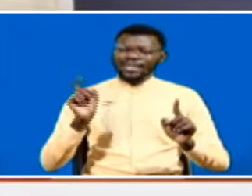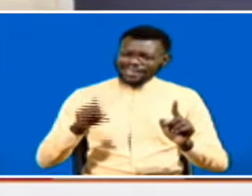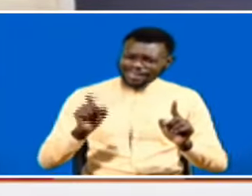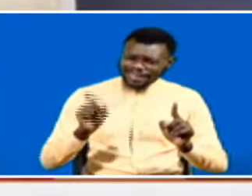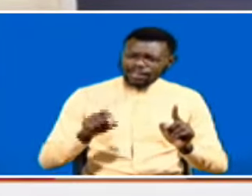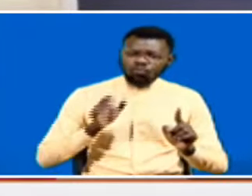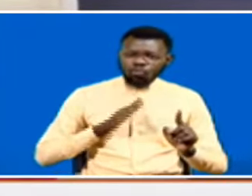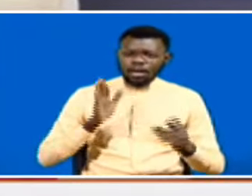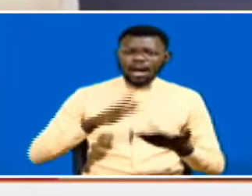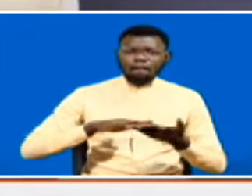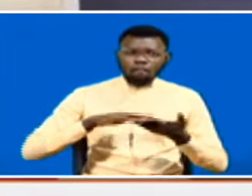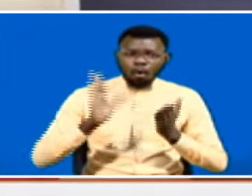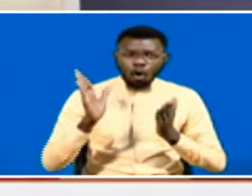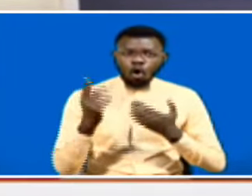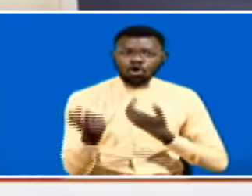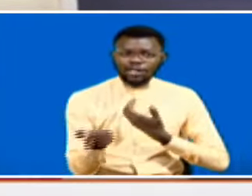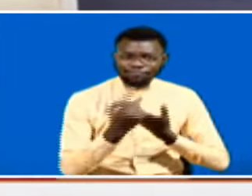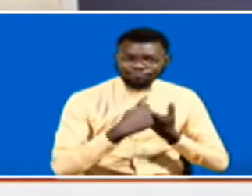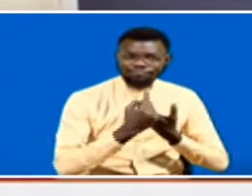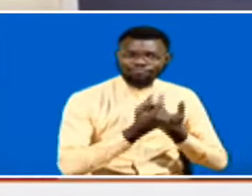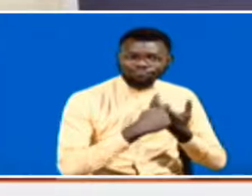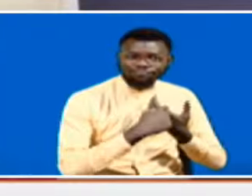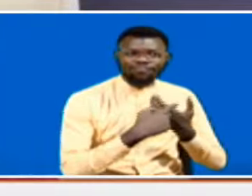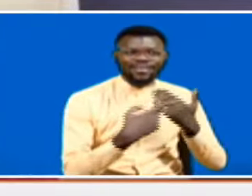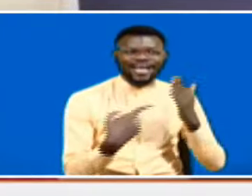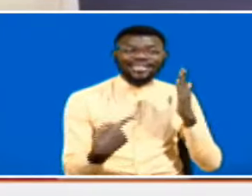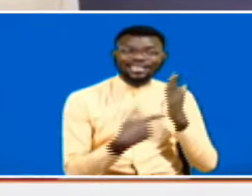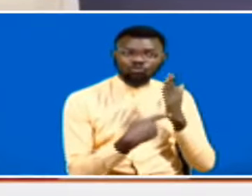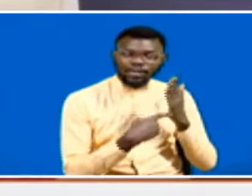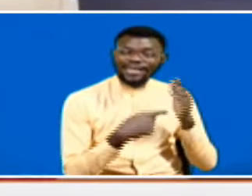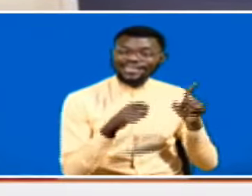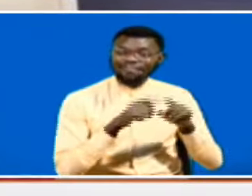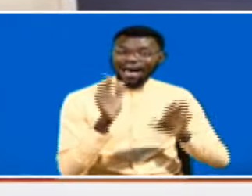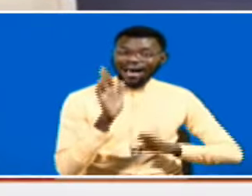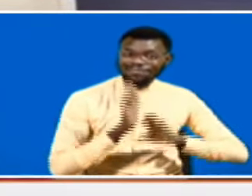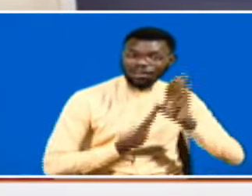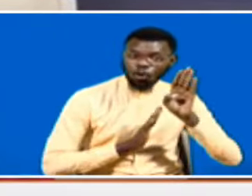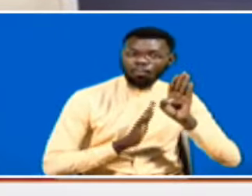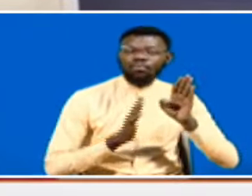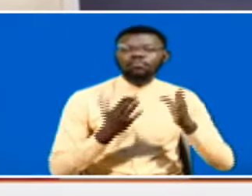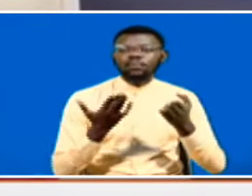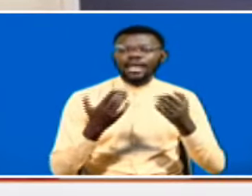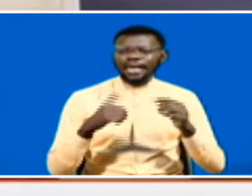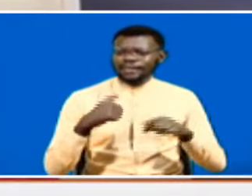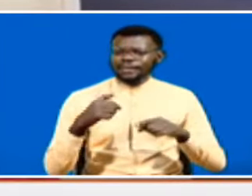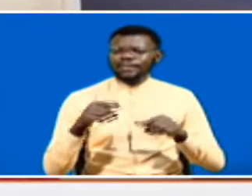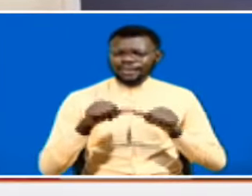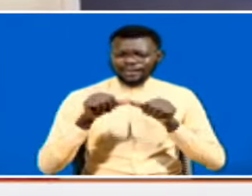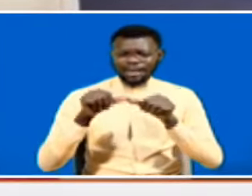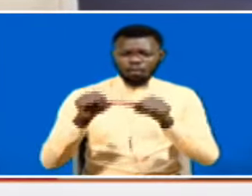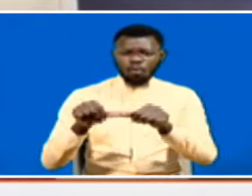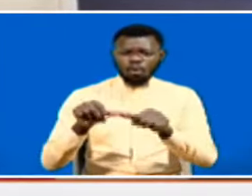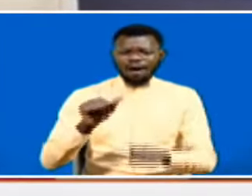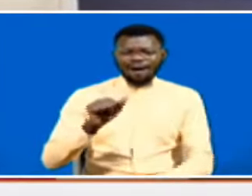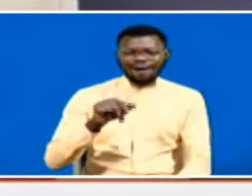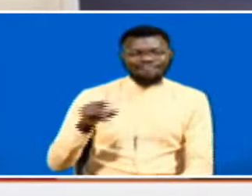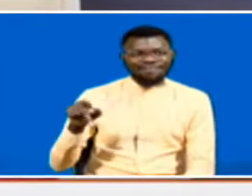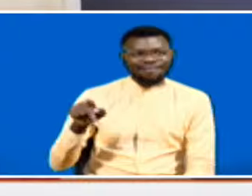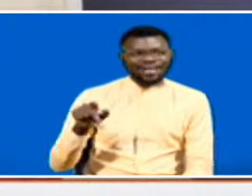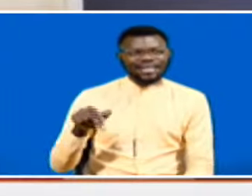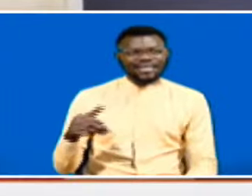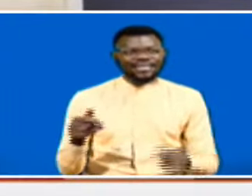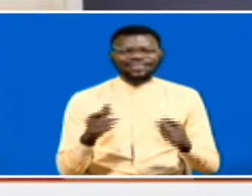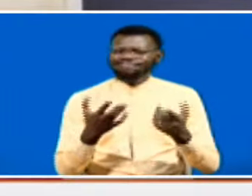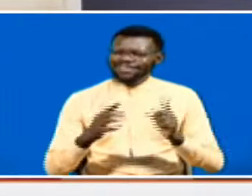enter into this industry to develop more sustainable applications and in